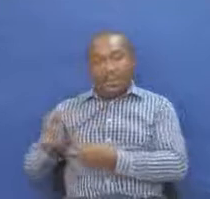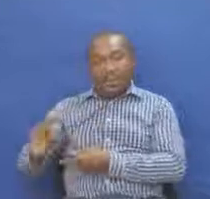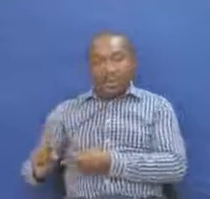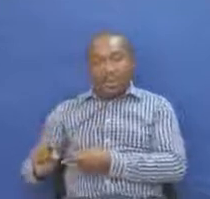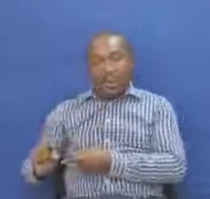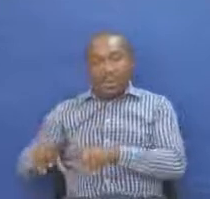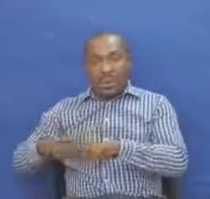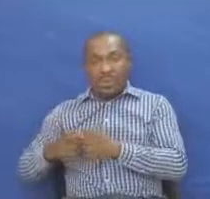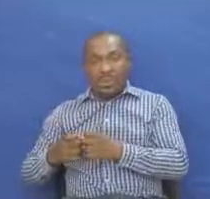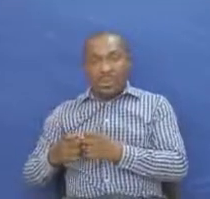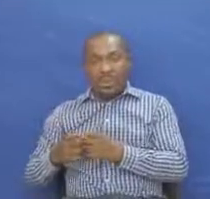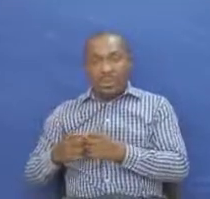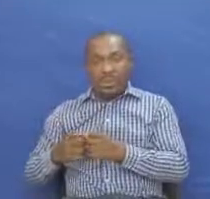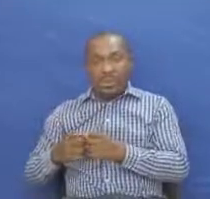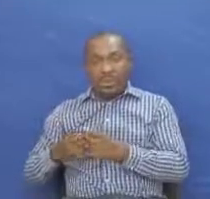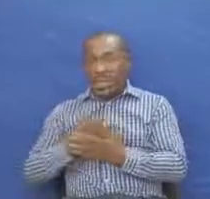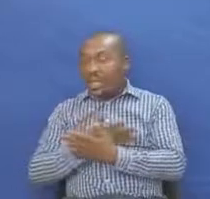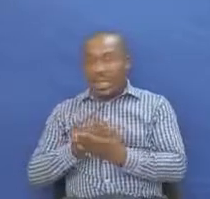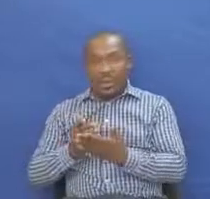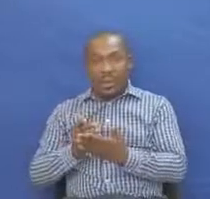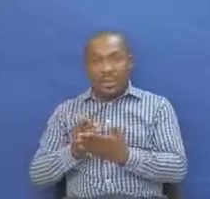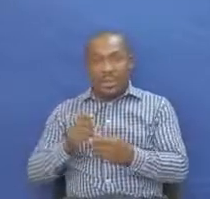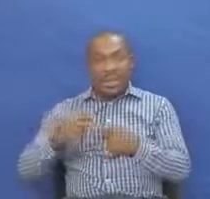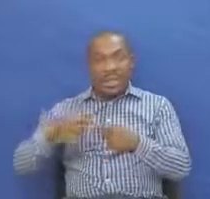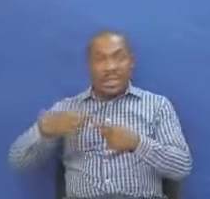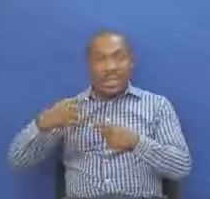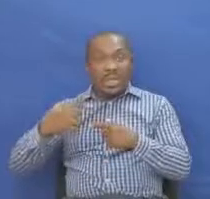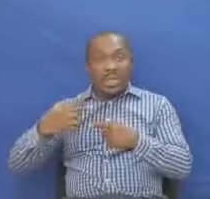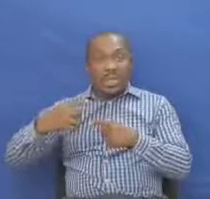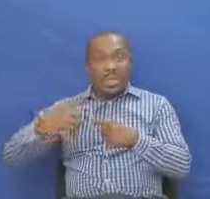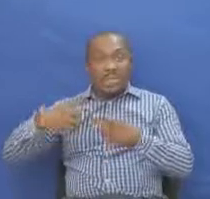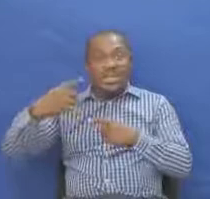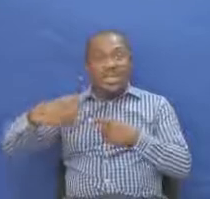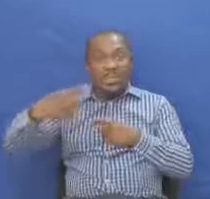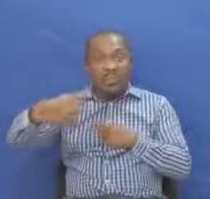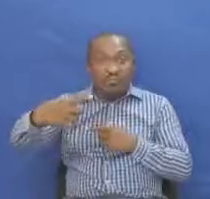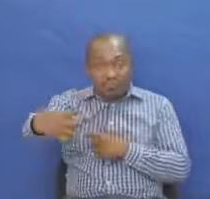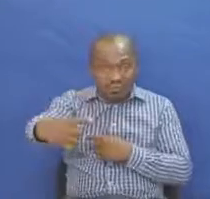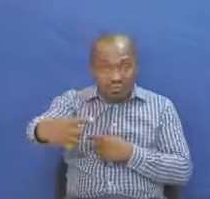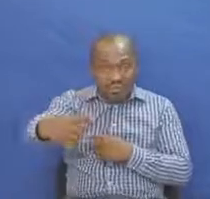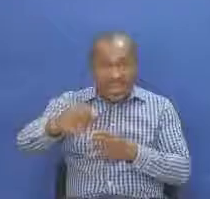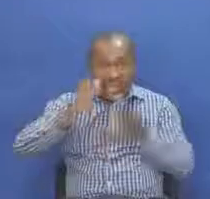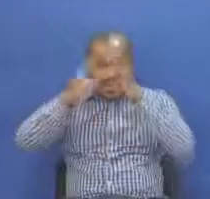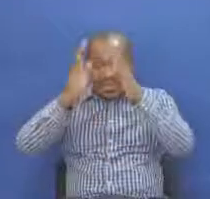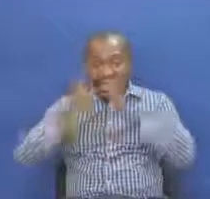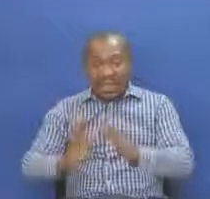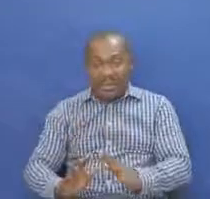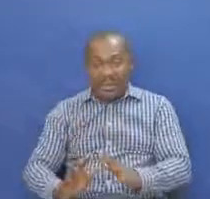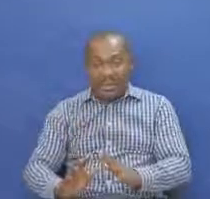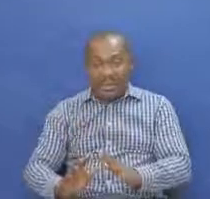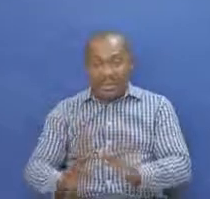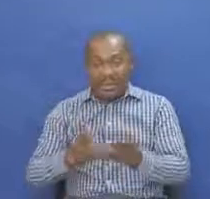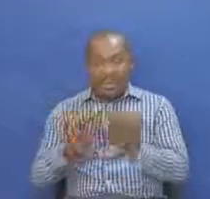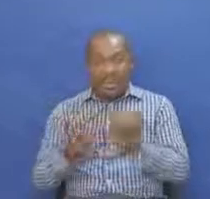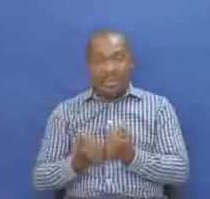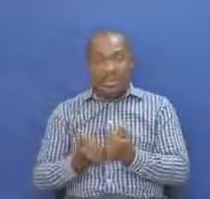resume the size of a newborn baby. This is the reason why we say a growth is irreversible or